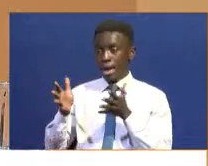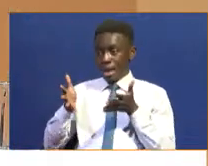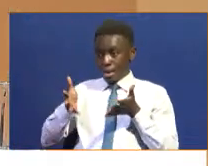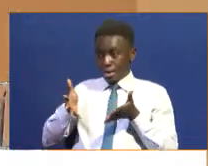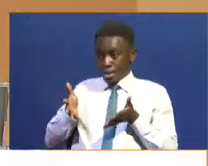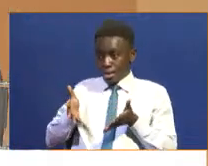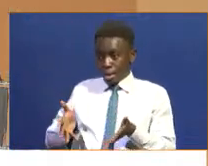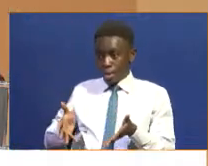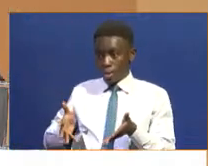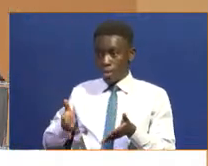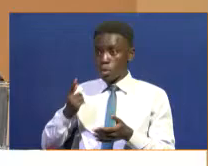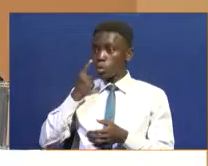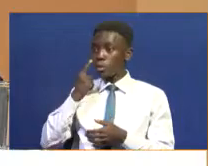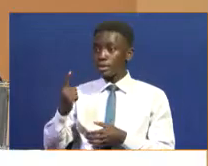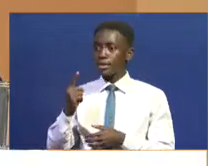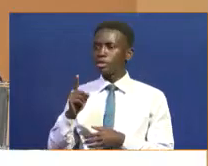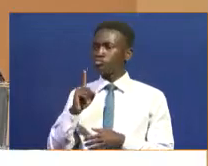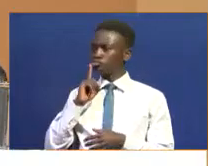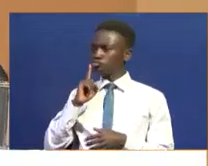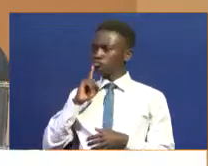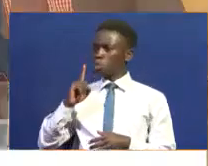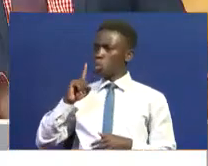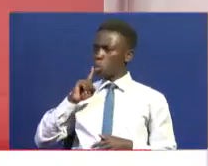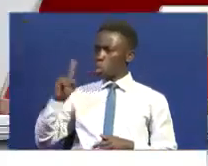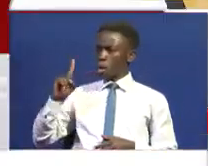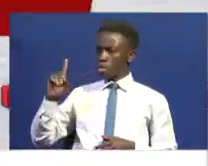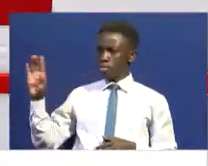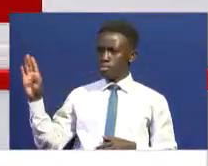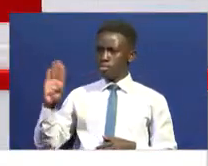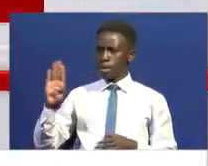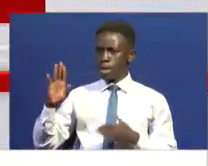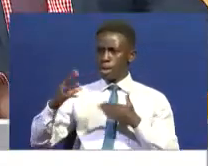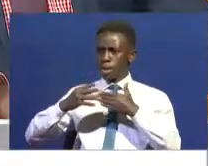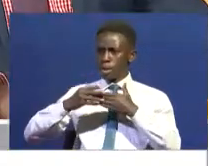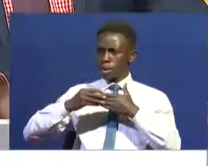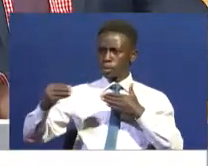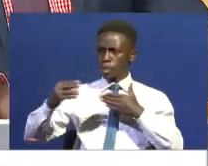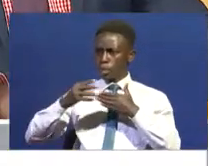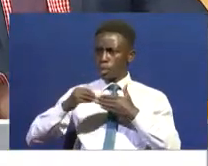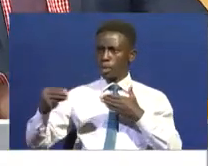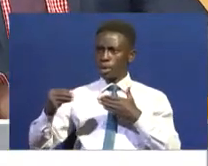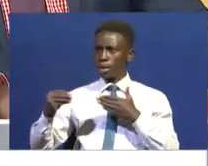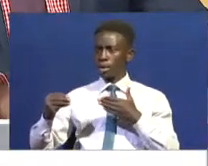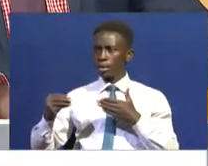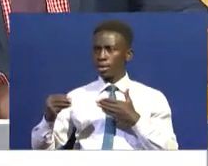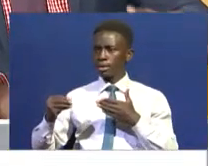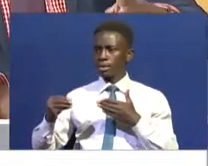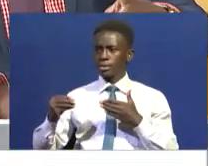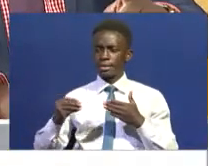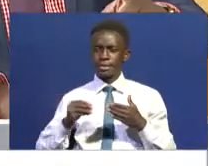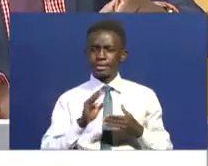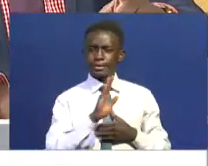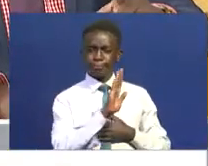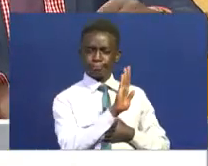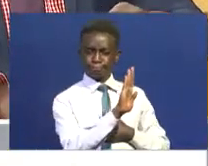the infamous $100 billion, which actually there was no. Just a minute. We need to go to the.